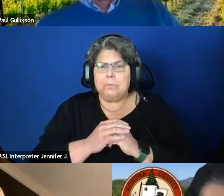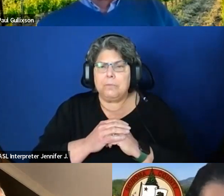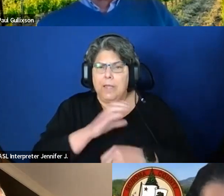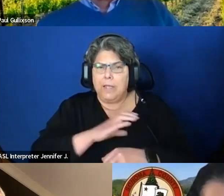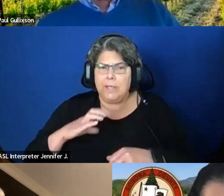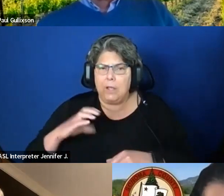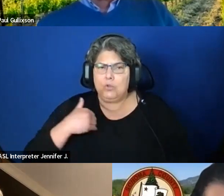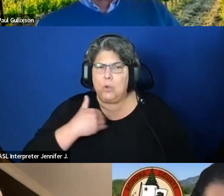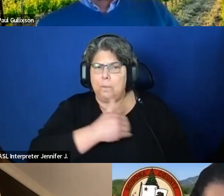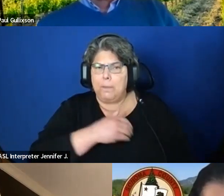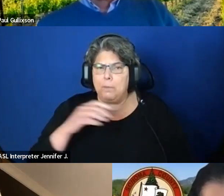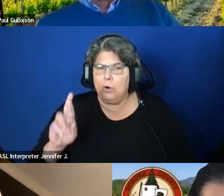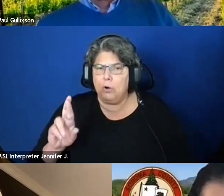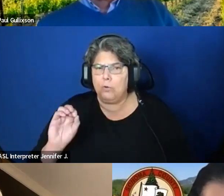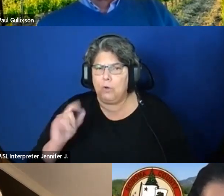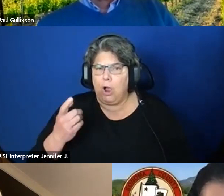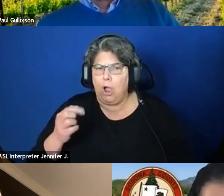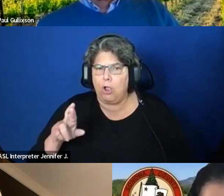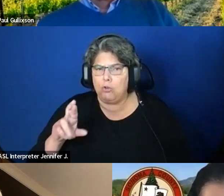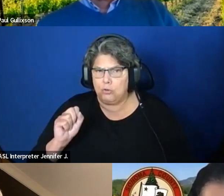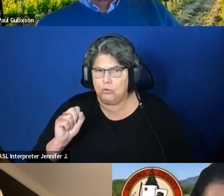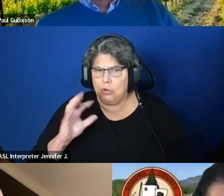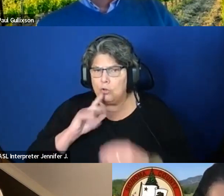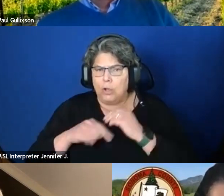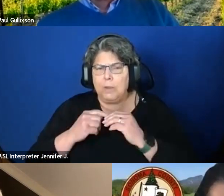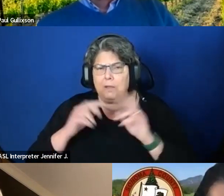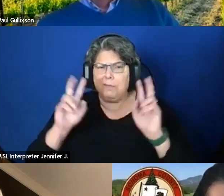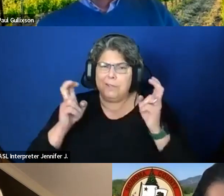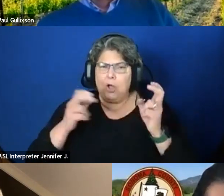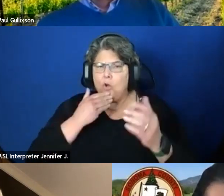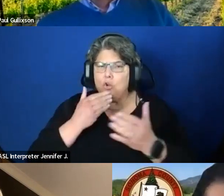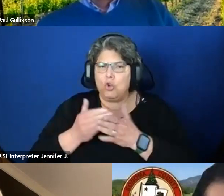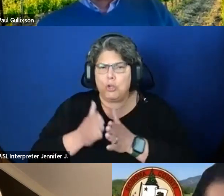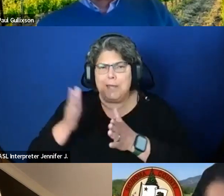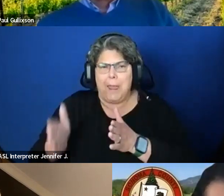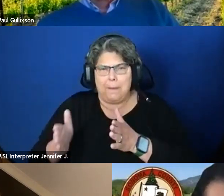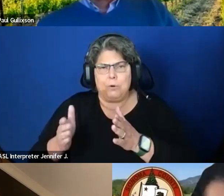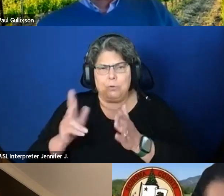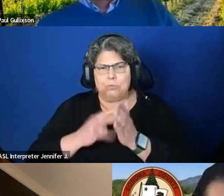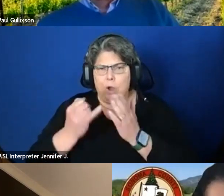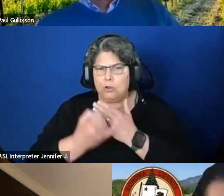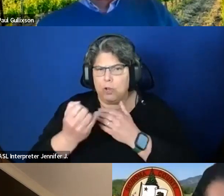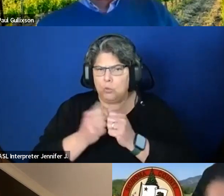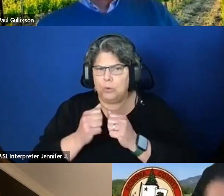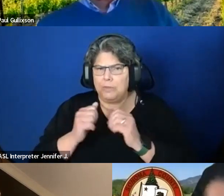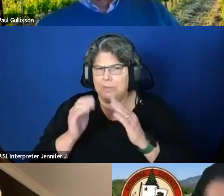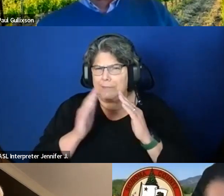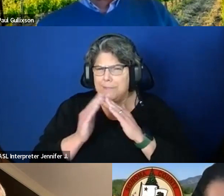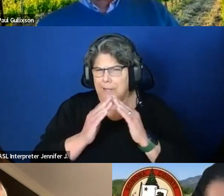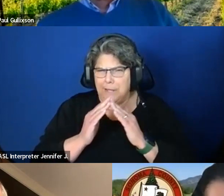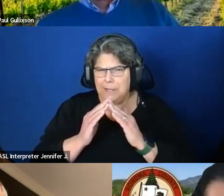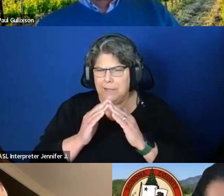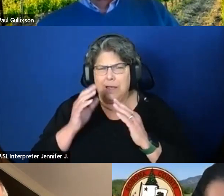Councilmember Rogers talked about a good neighbor project with a city. I was interested in how, I know that was something that